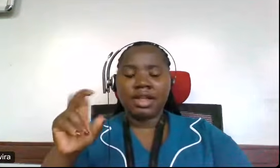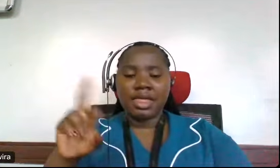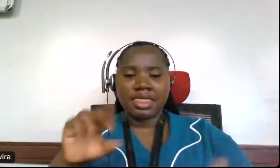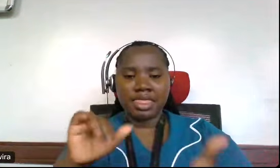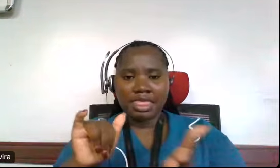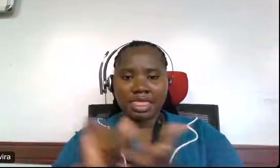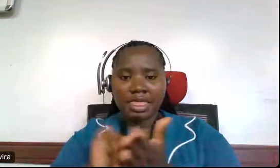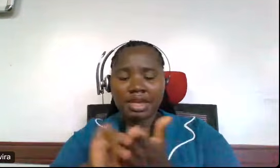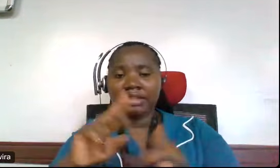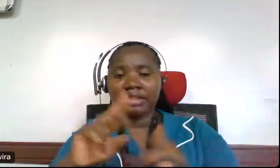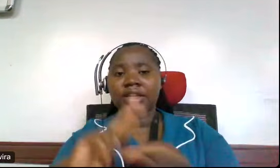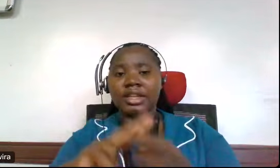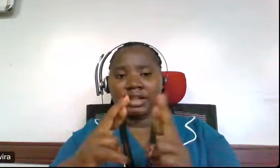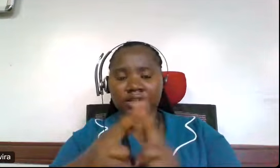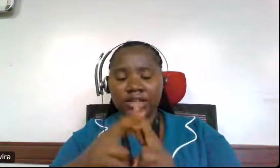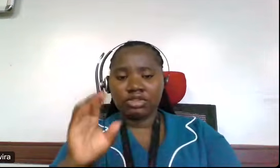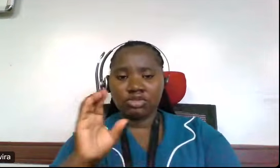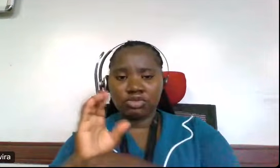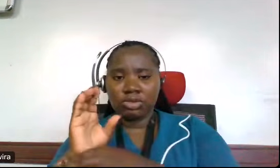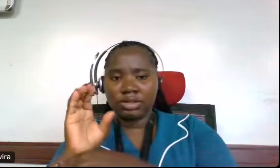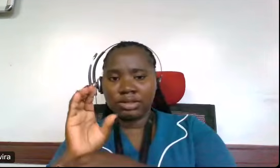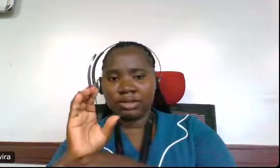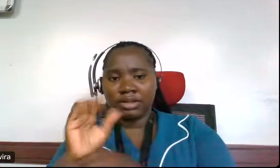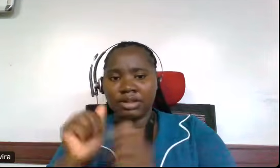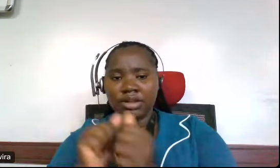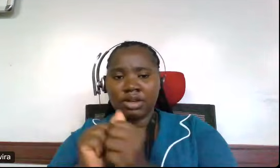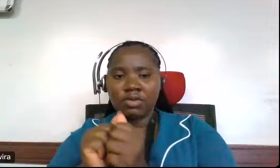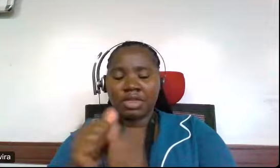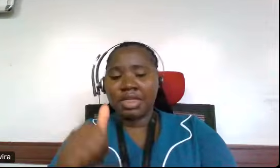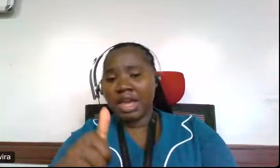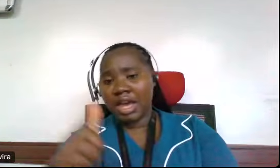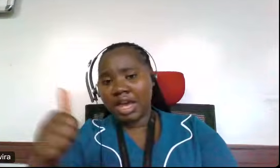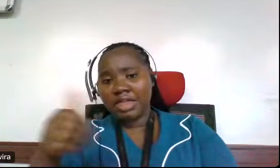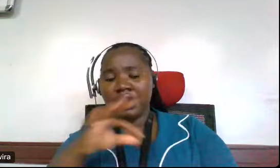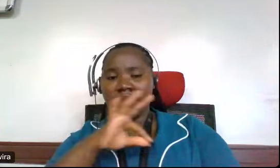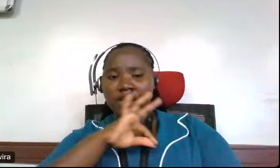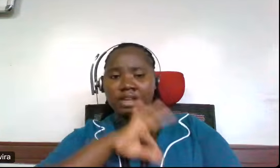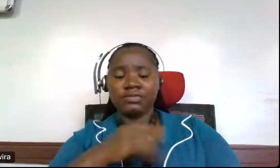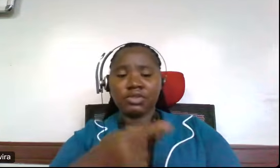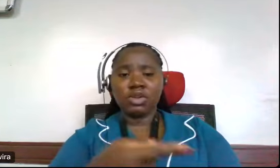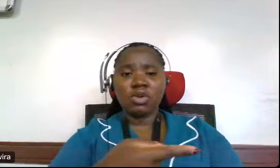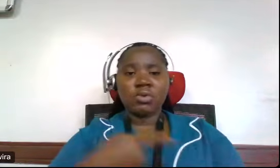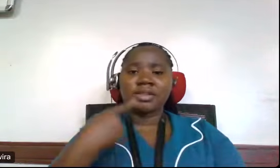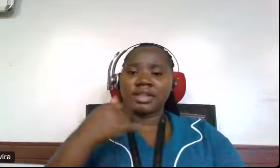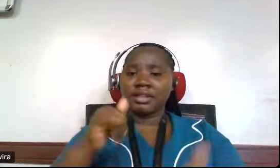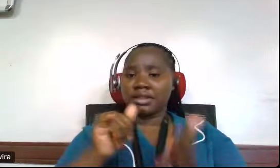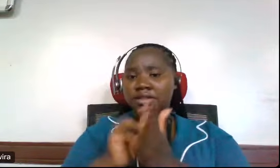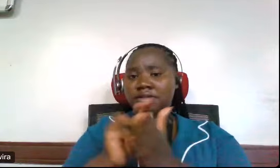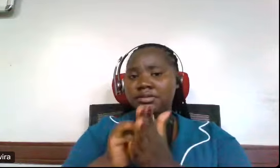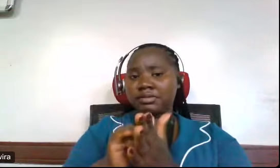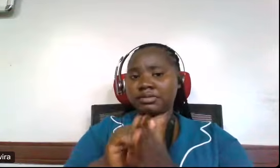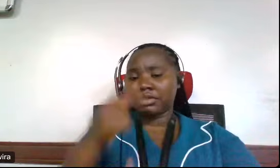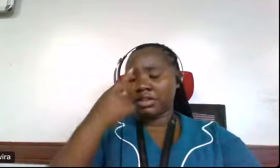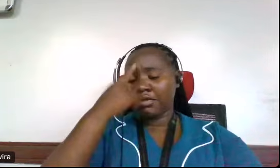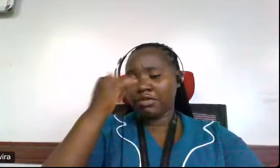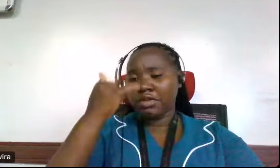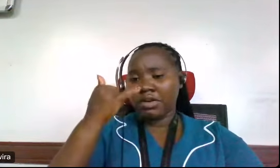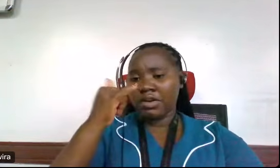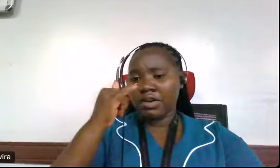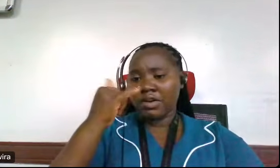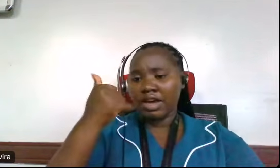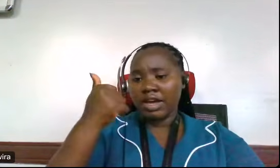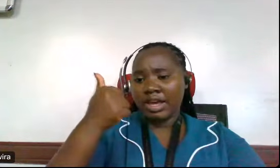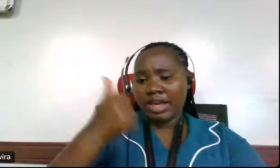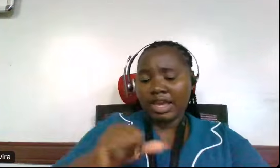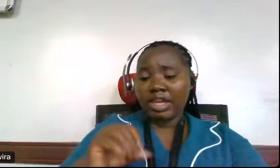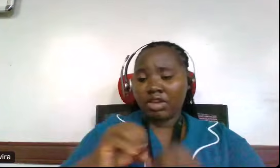church with other income. So we have said for any entity, whether